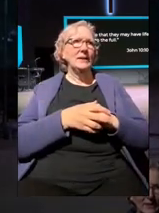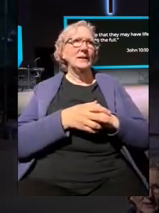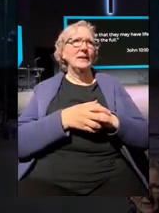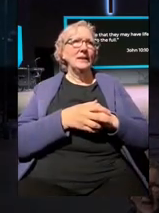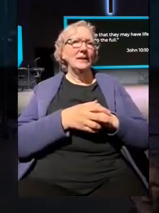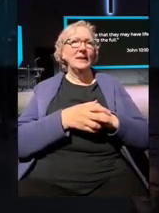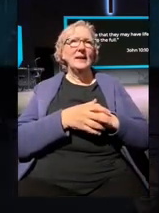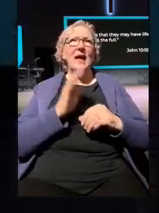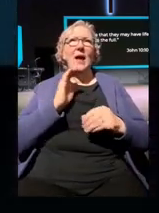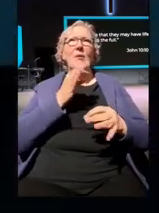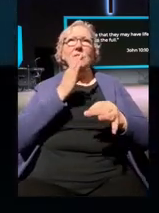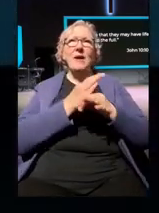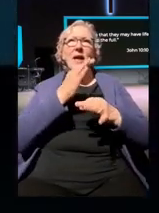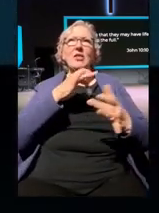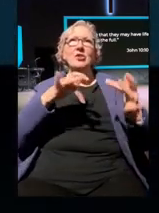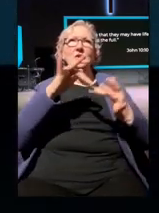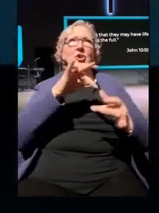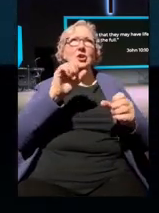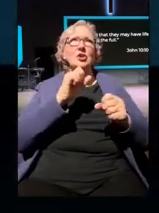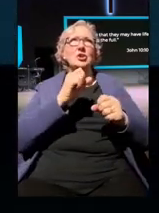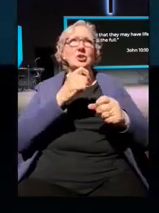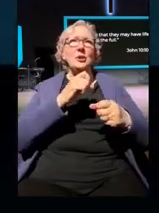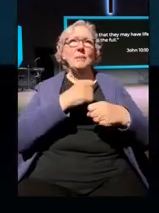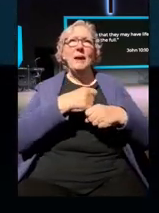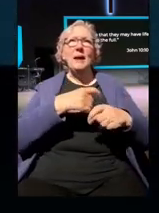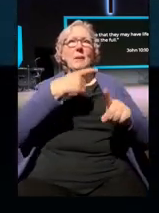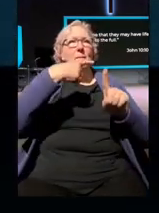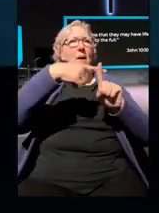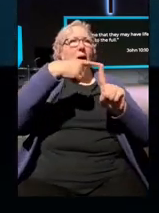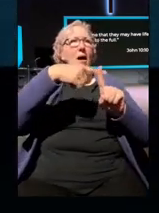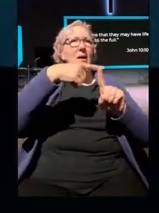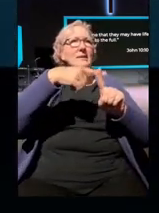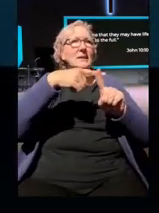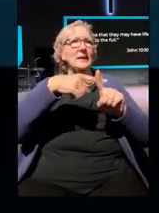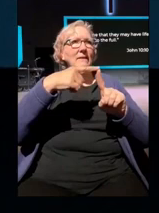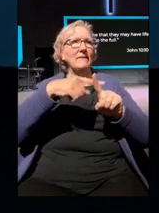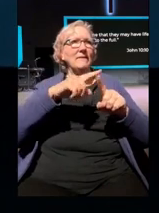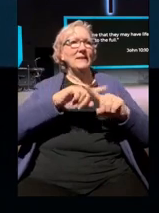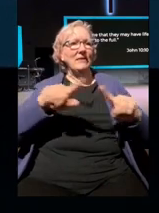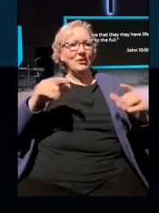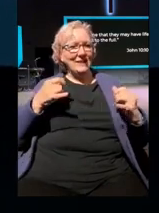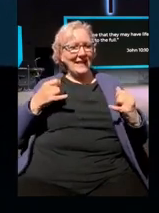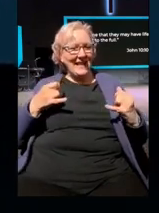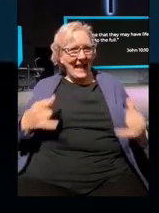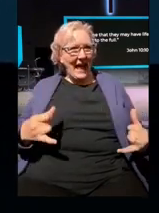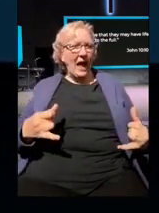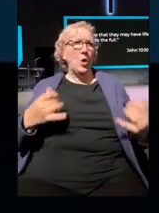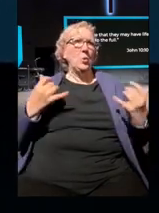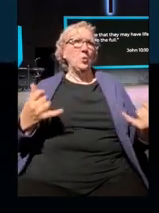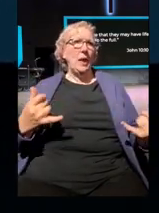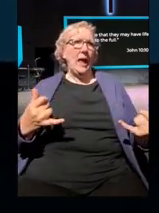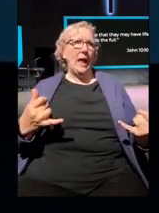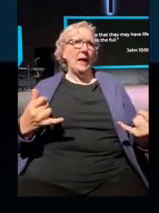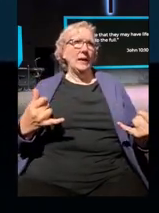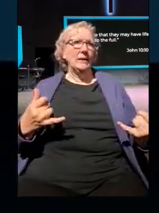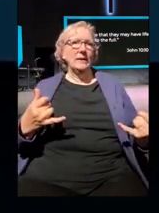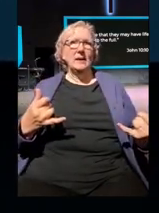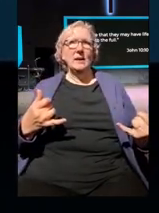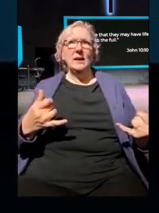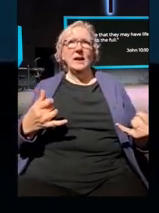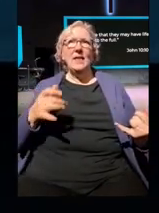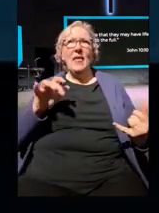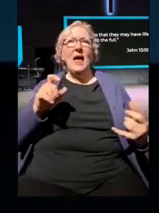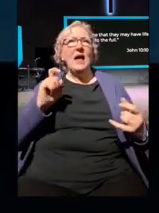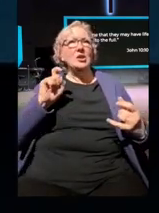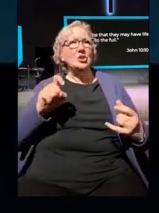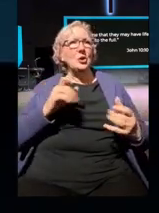journey should make a positive difference for us today, now, and that should be a huge motivator